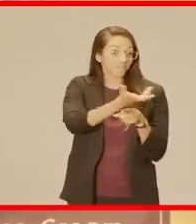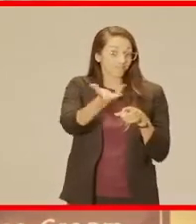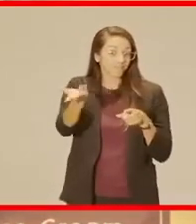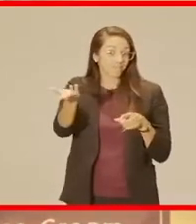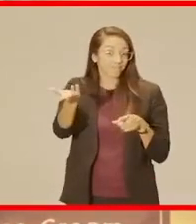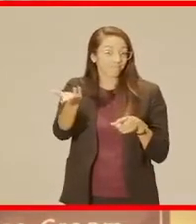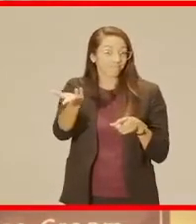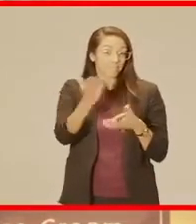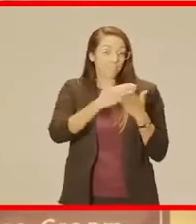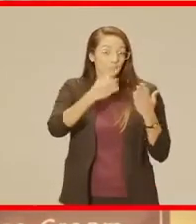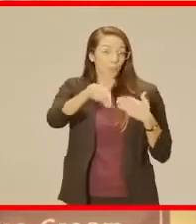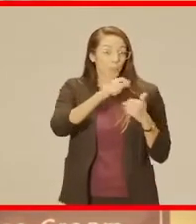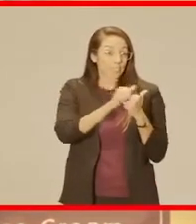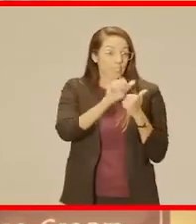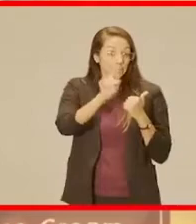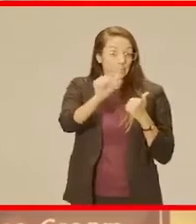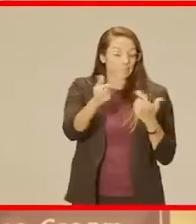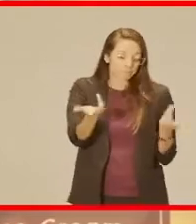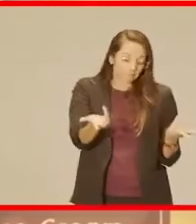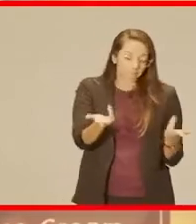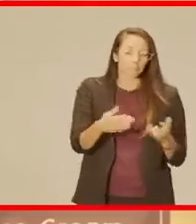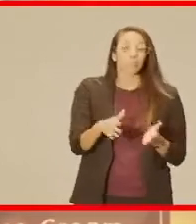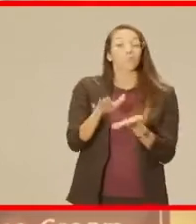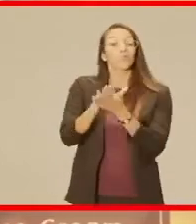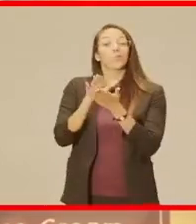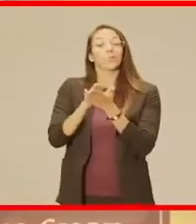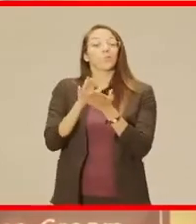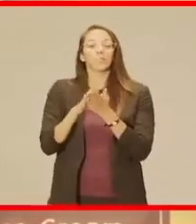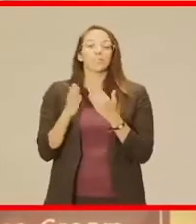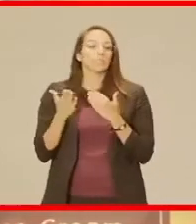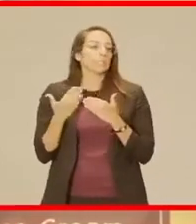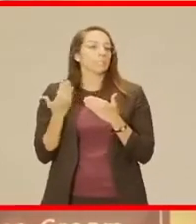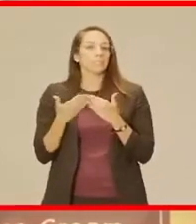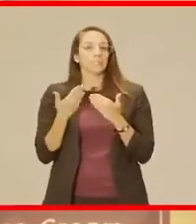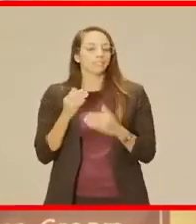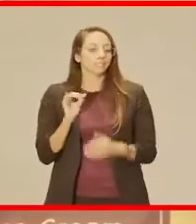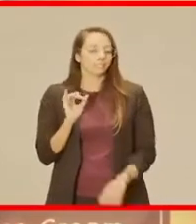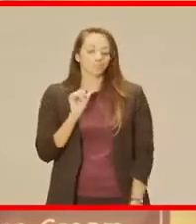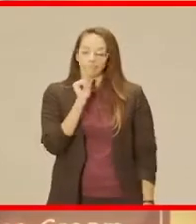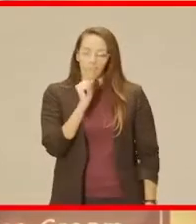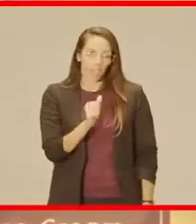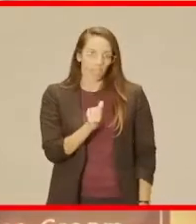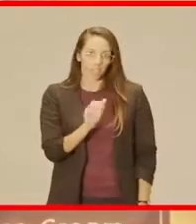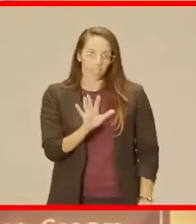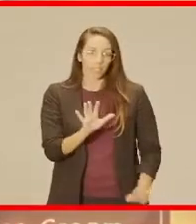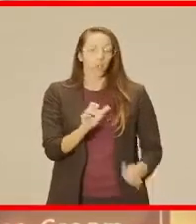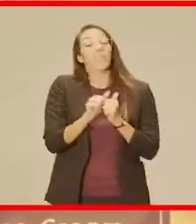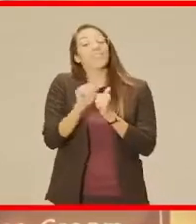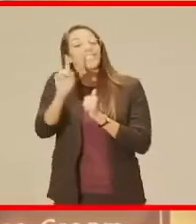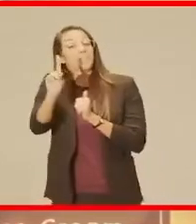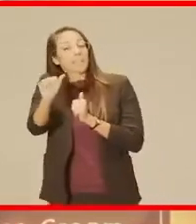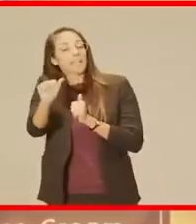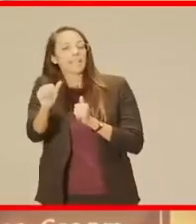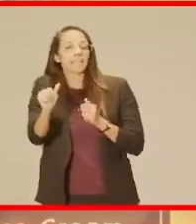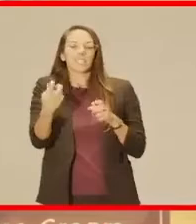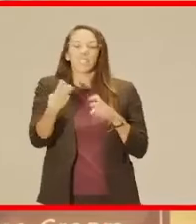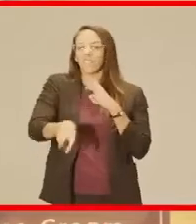School is not always easy when you have a disability. But